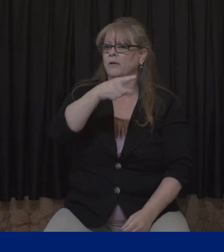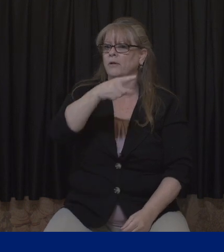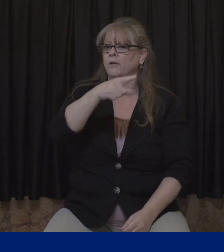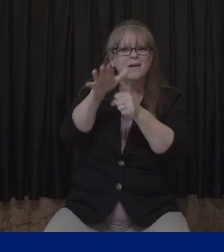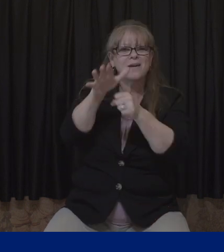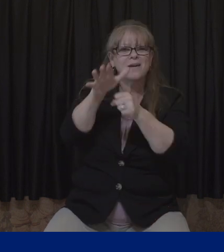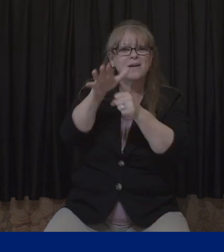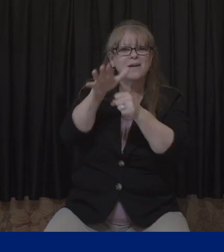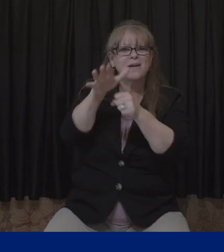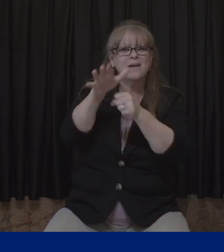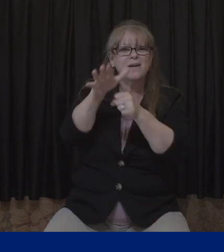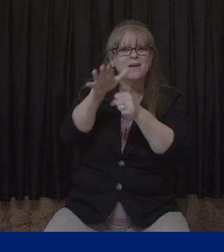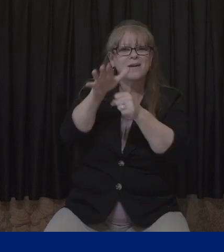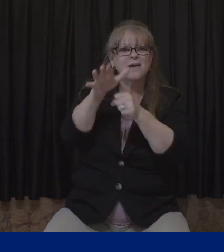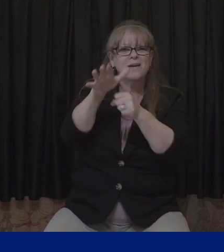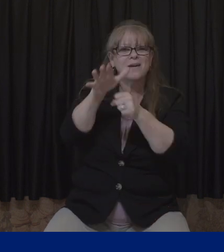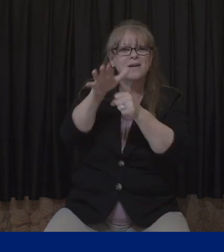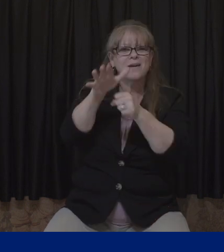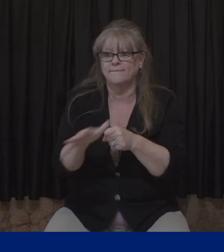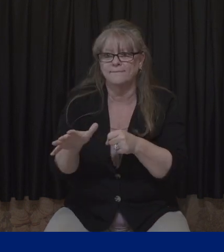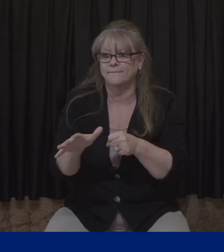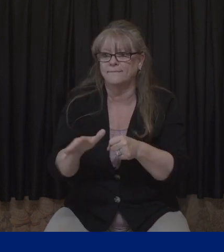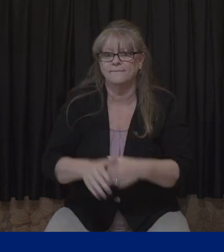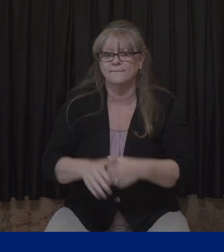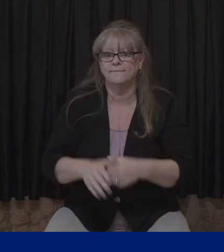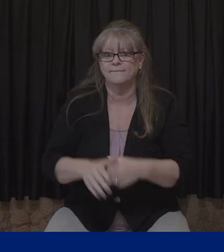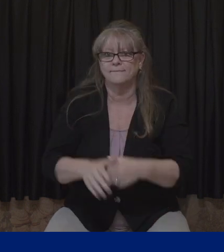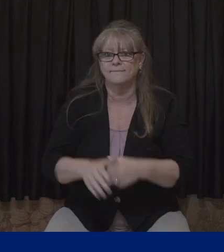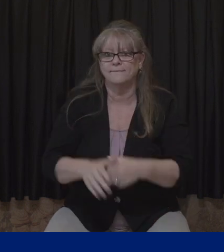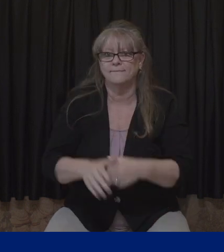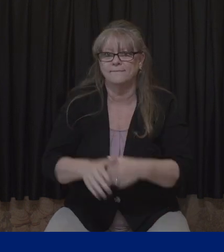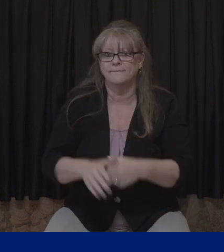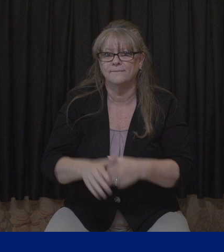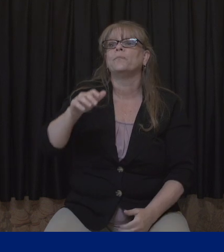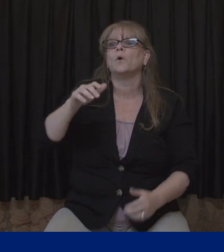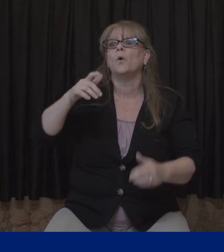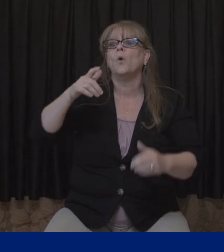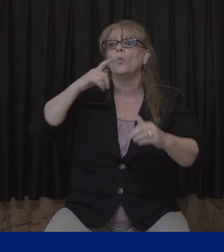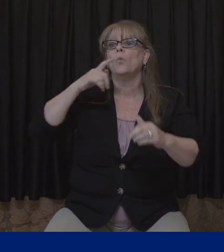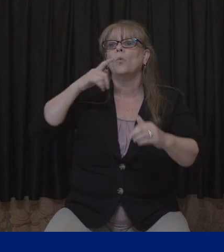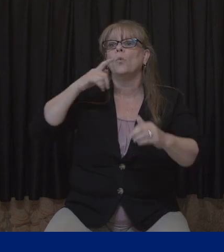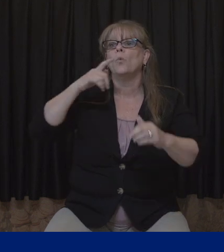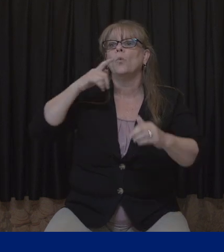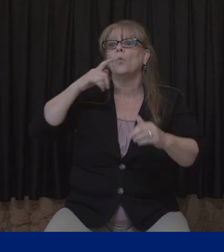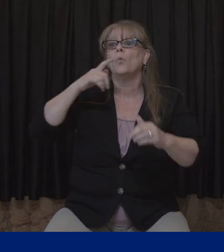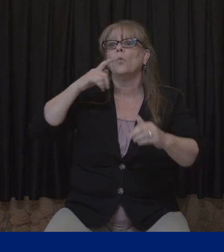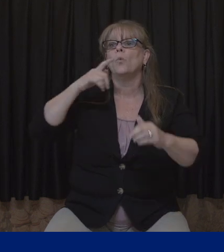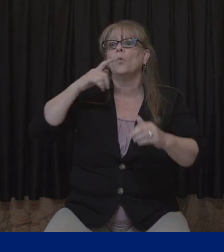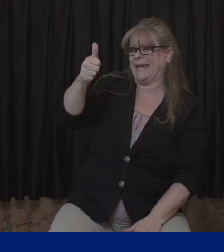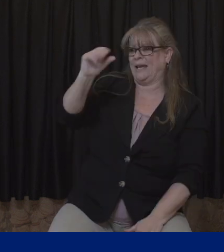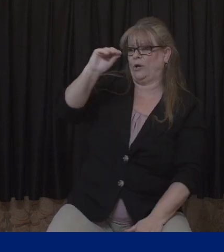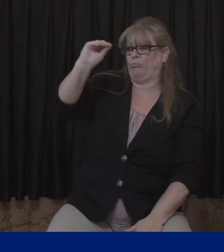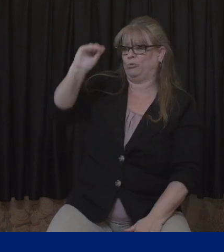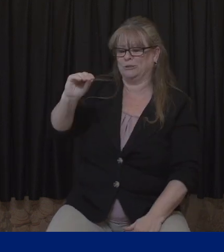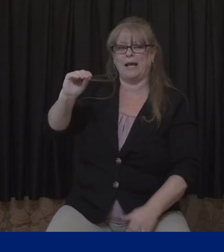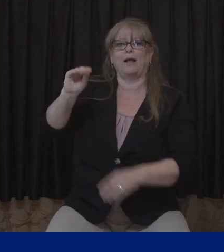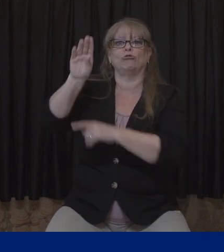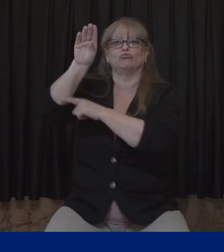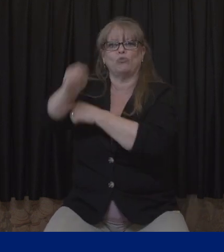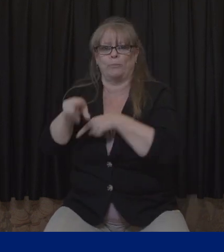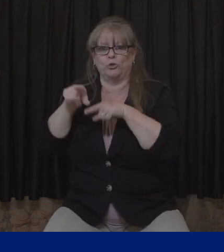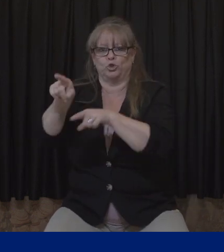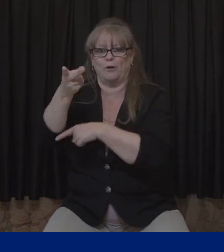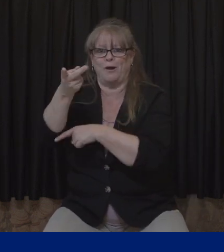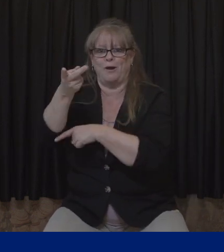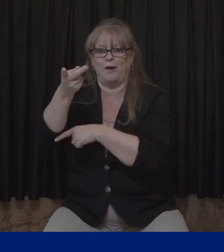daily growth rate has stayed under 10% for April. Now it's even below 5%. As of Saturday, 3.8%. That really shows